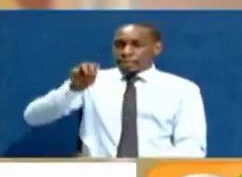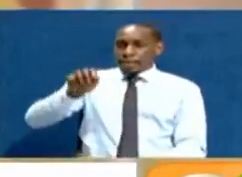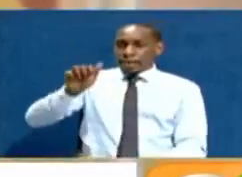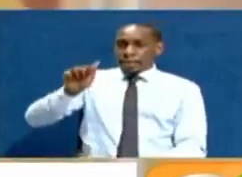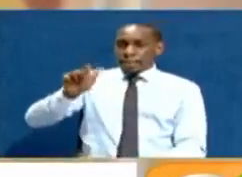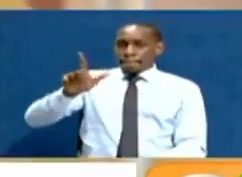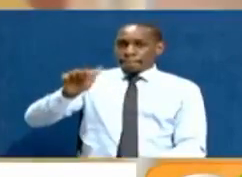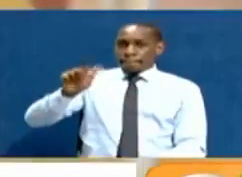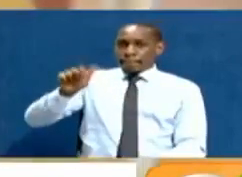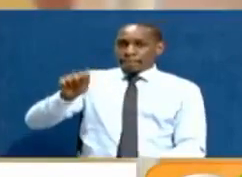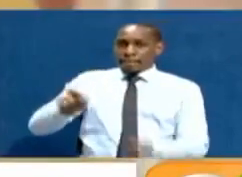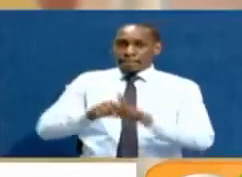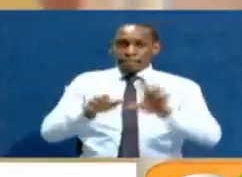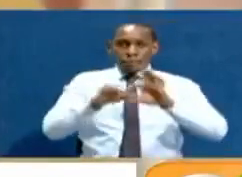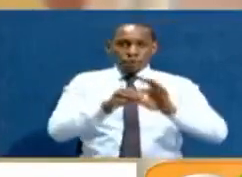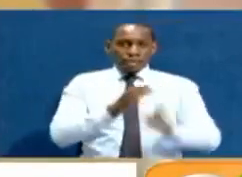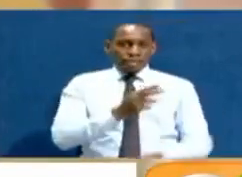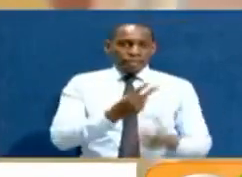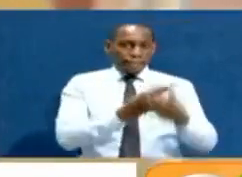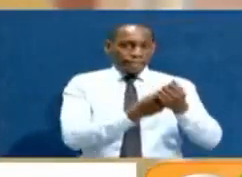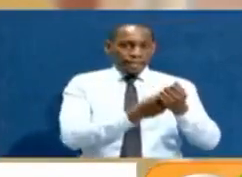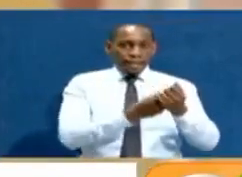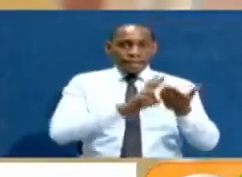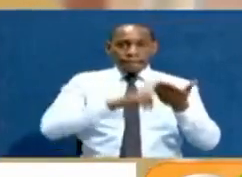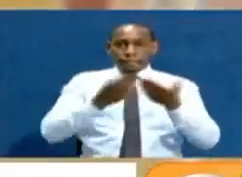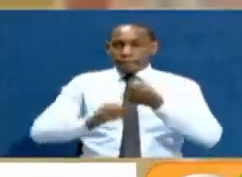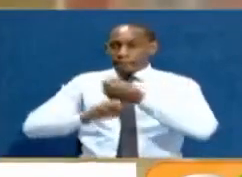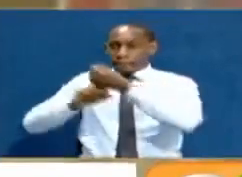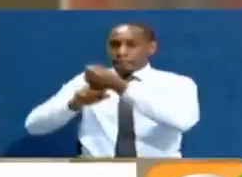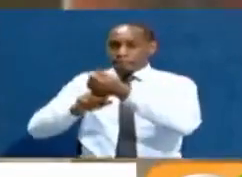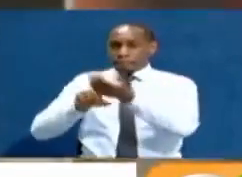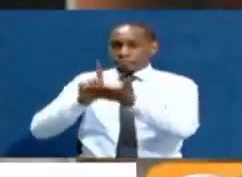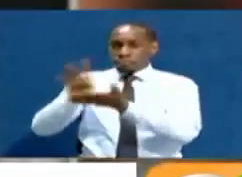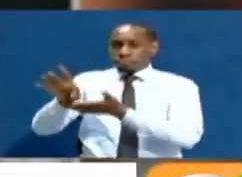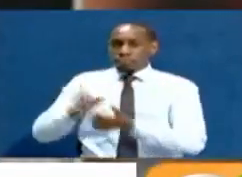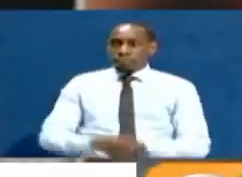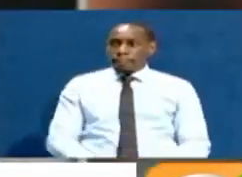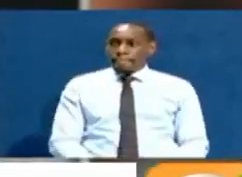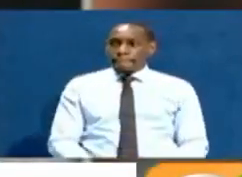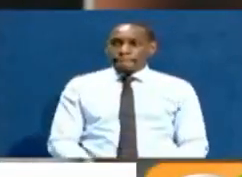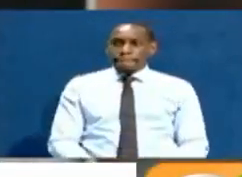despite their coalition partners failing to endorse the ouster.